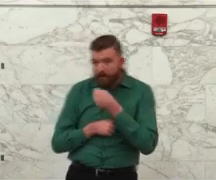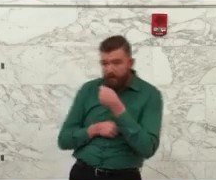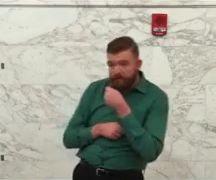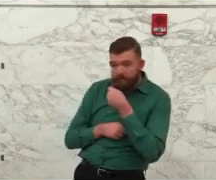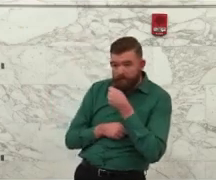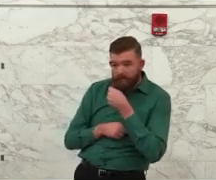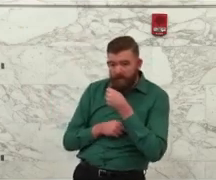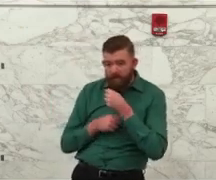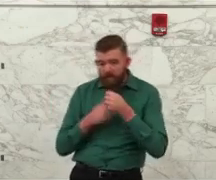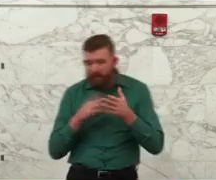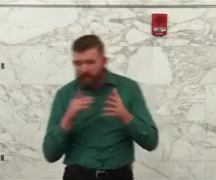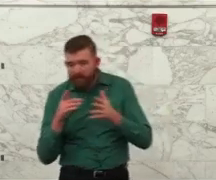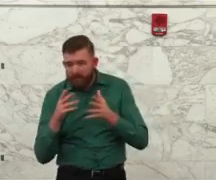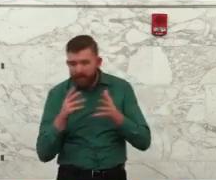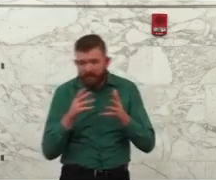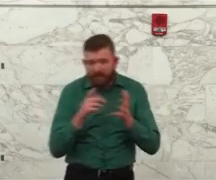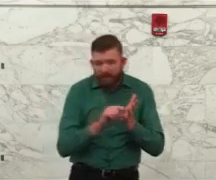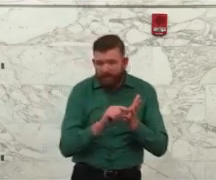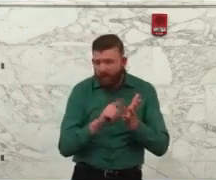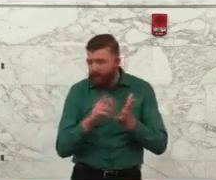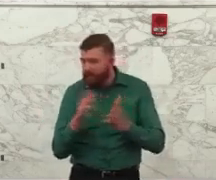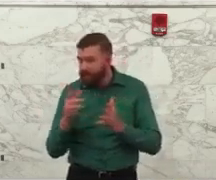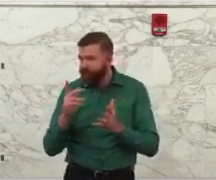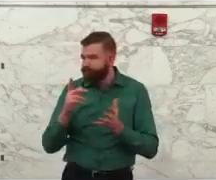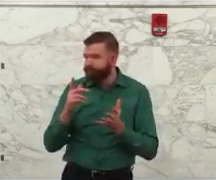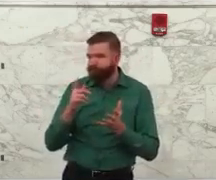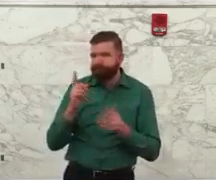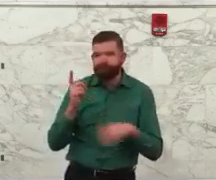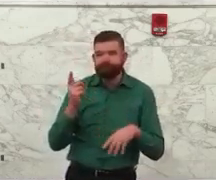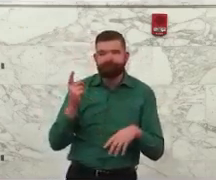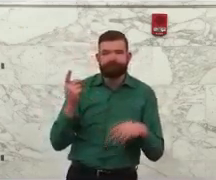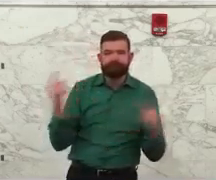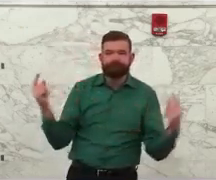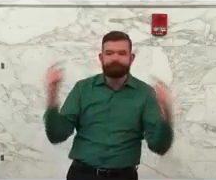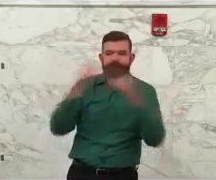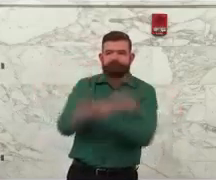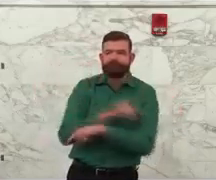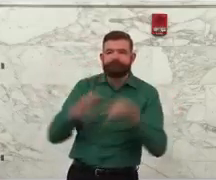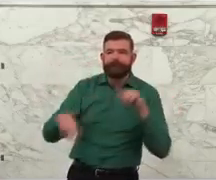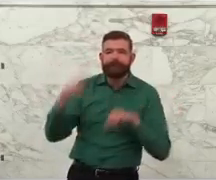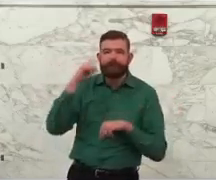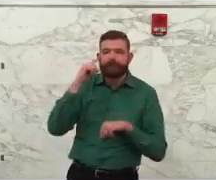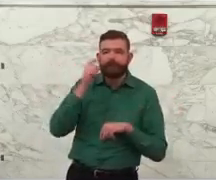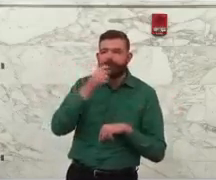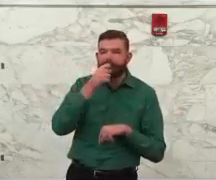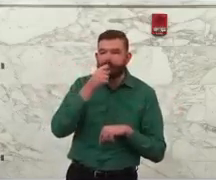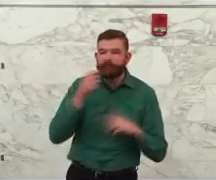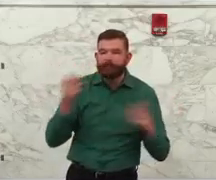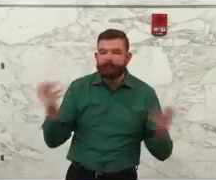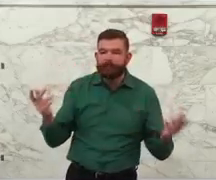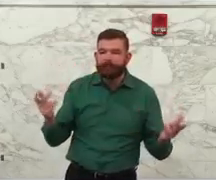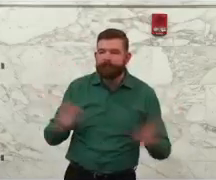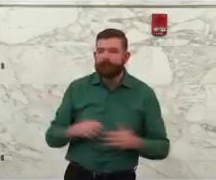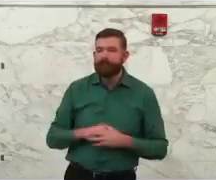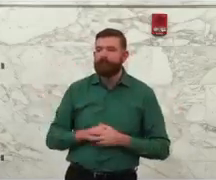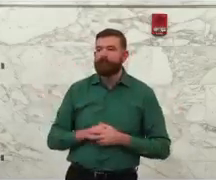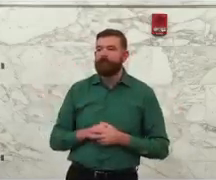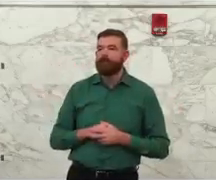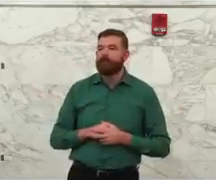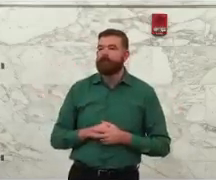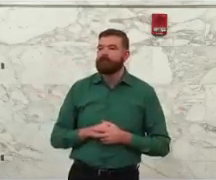Thank you. Certainly. We're not done with our predictive modeling. Some of it has to do with us